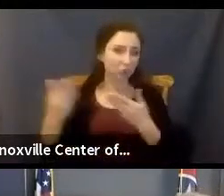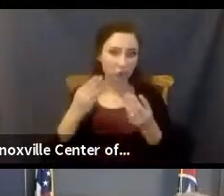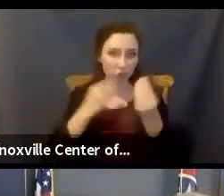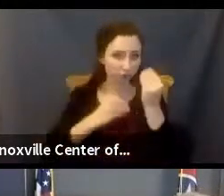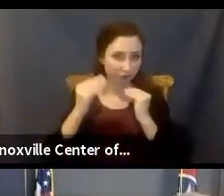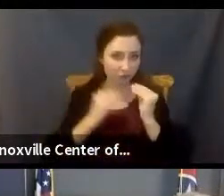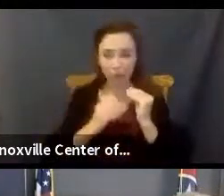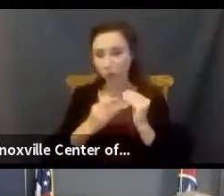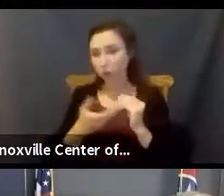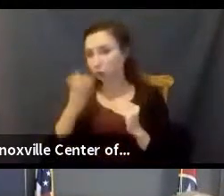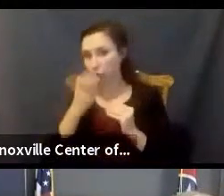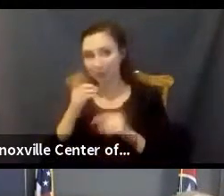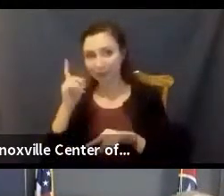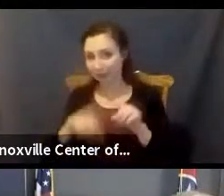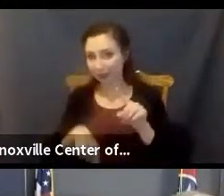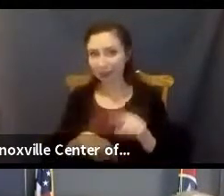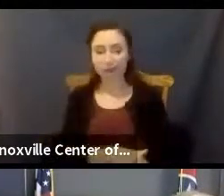drink.